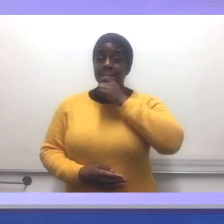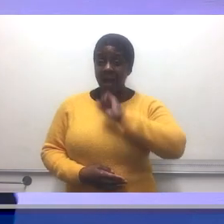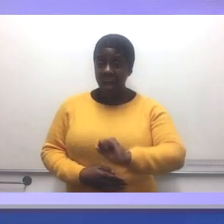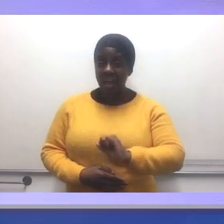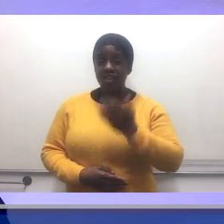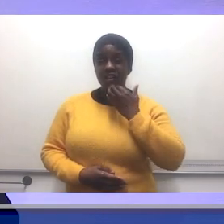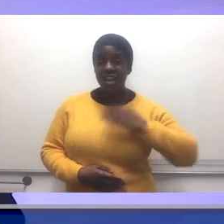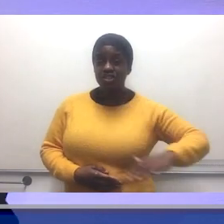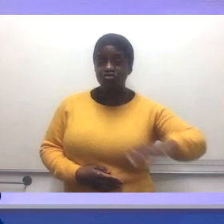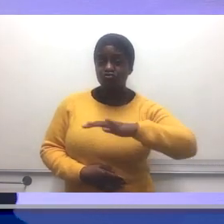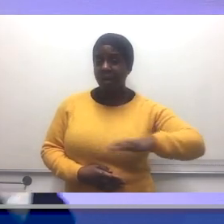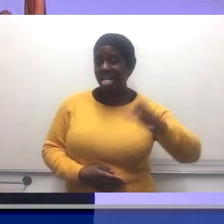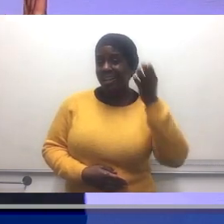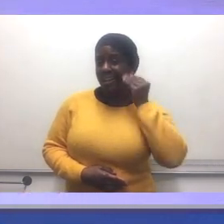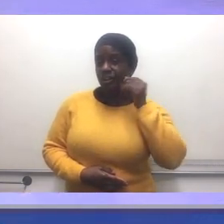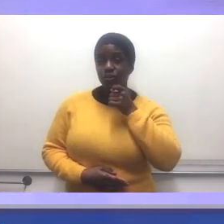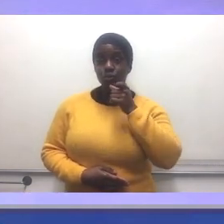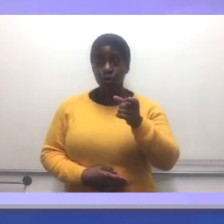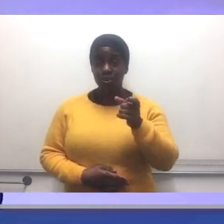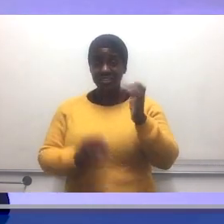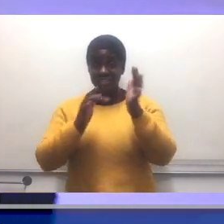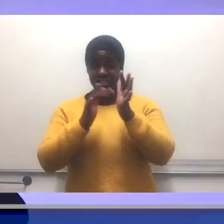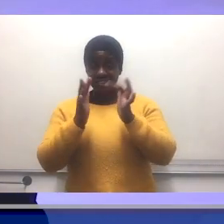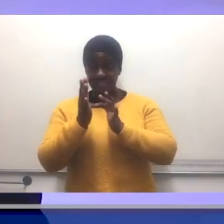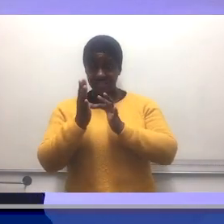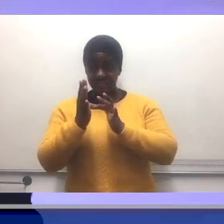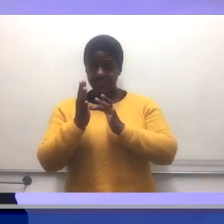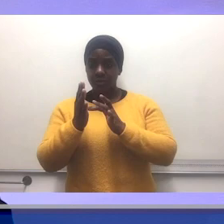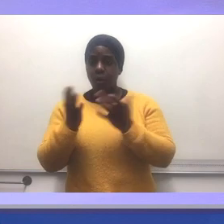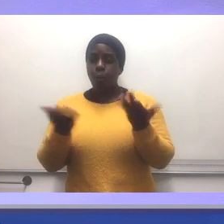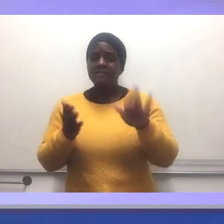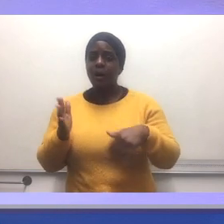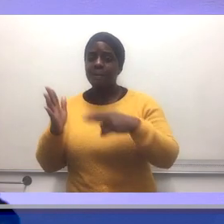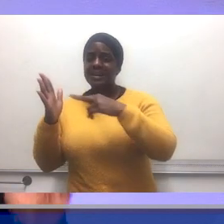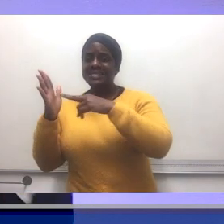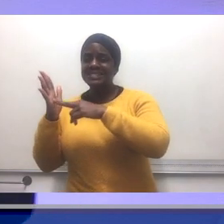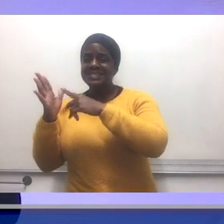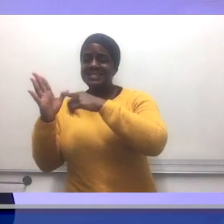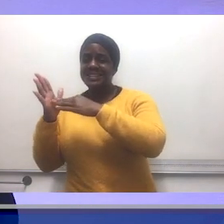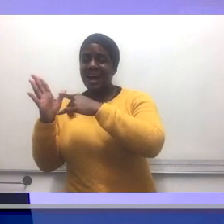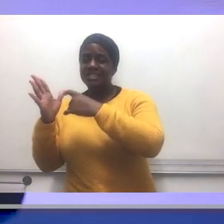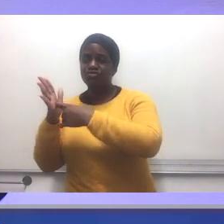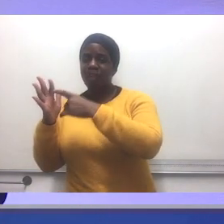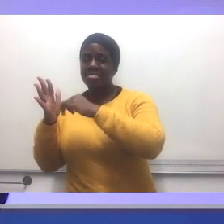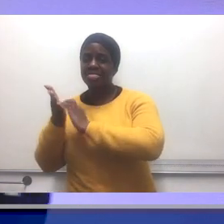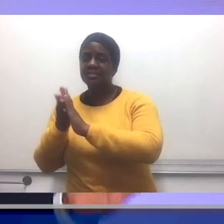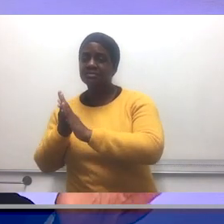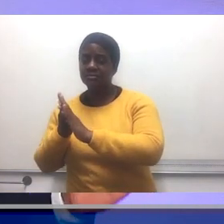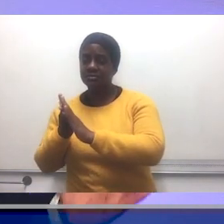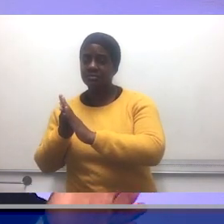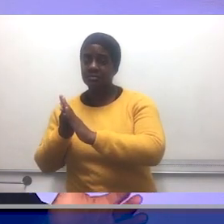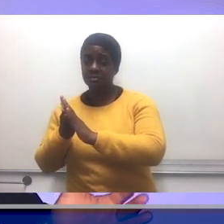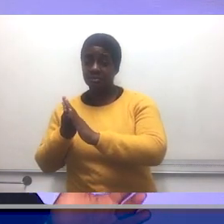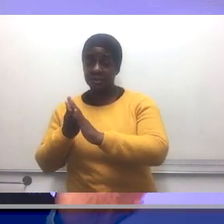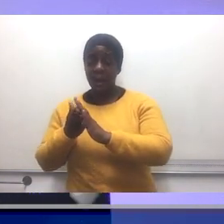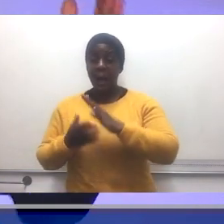hear these words. Jesus of Nazareth, a man attested to you